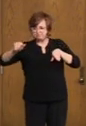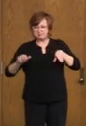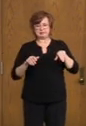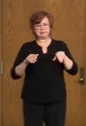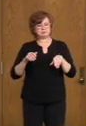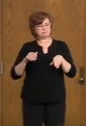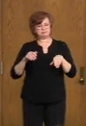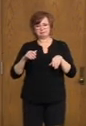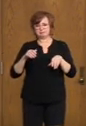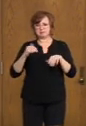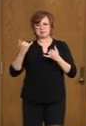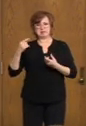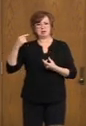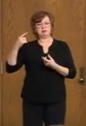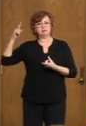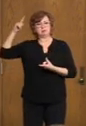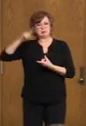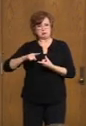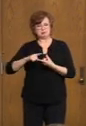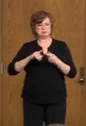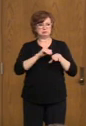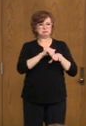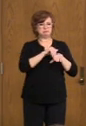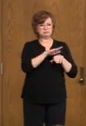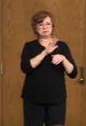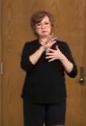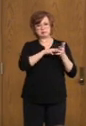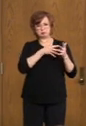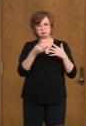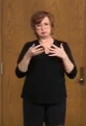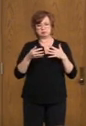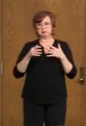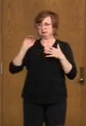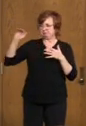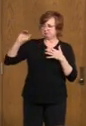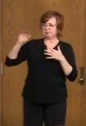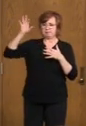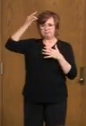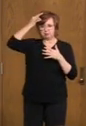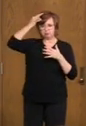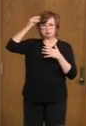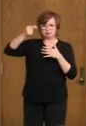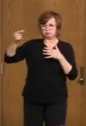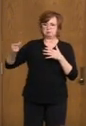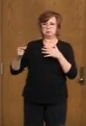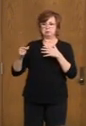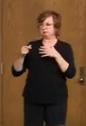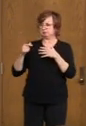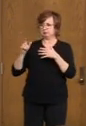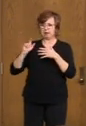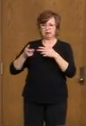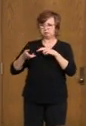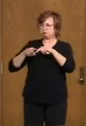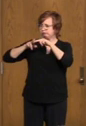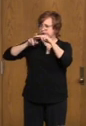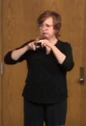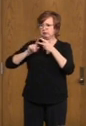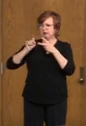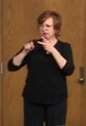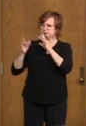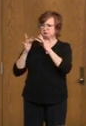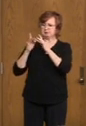and pick up the pace of their negotiations and discussions with Pfizer in particular. Life will get back to normal when we have a